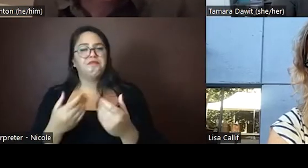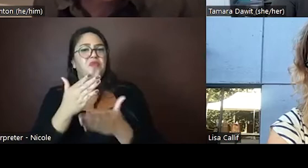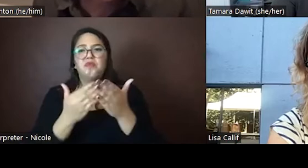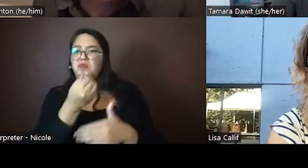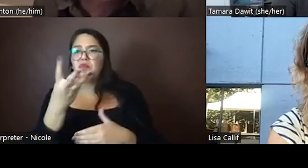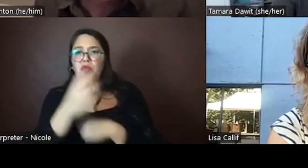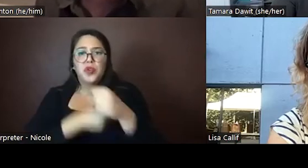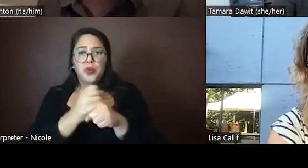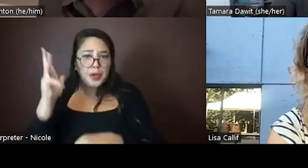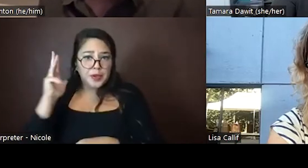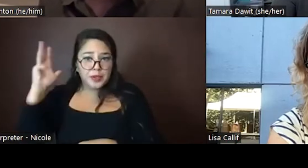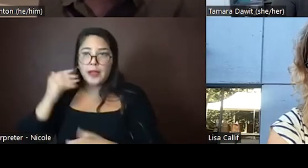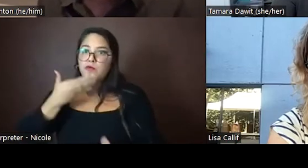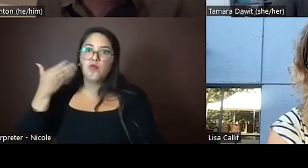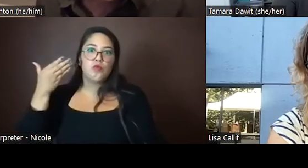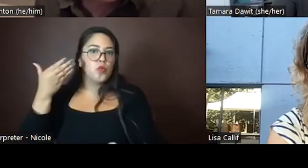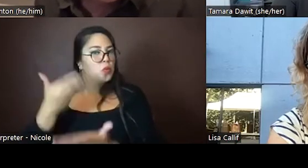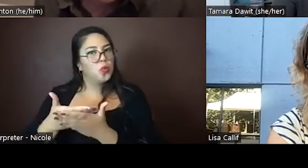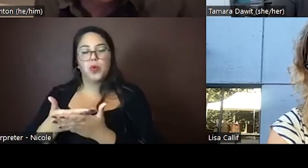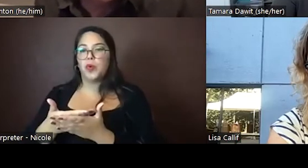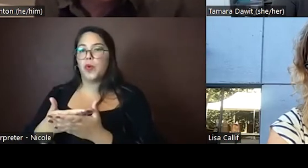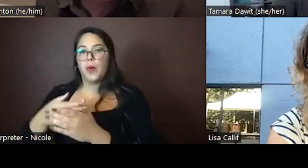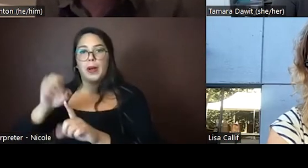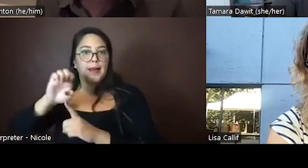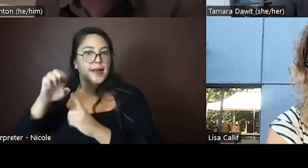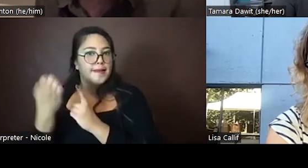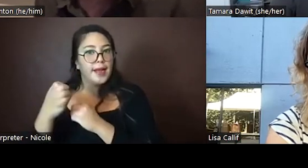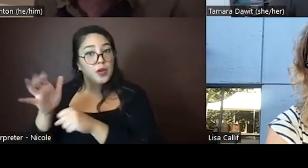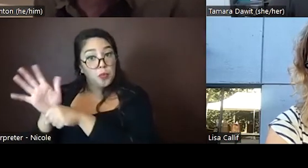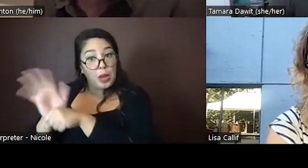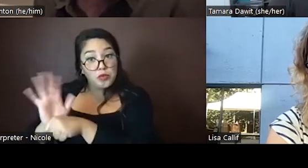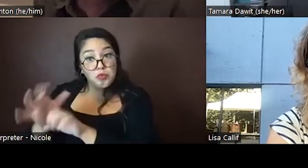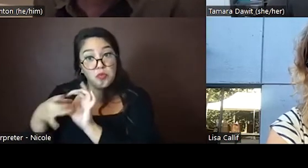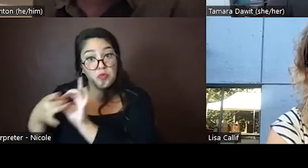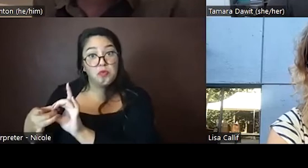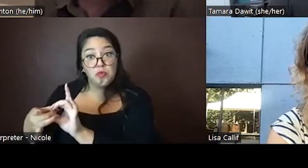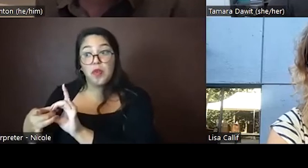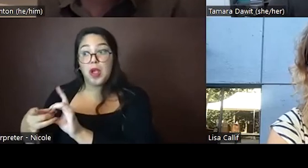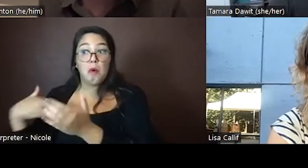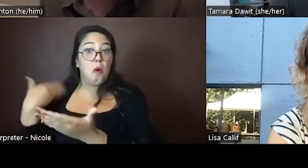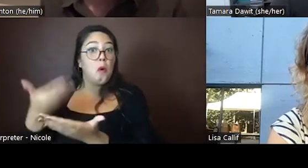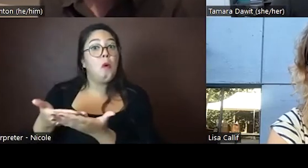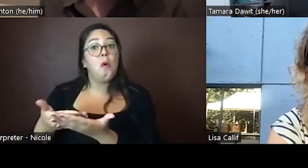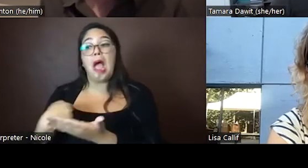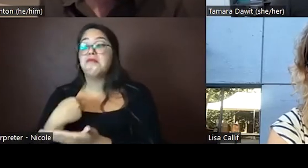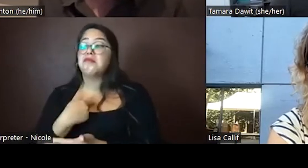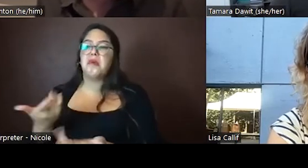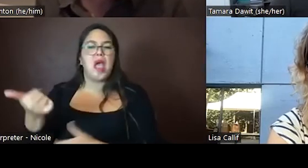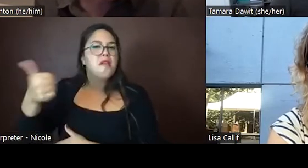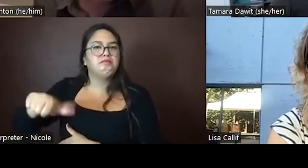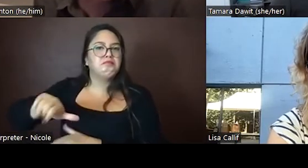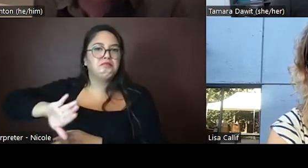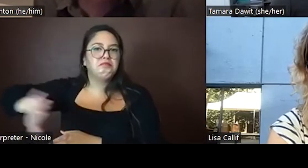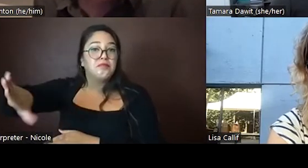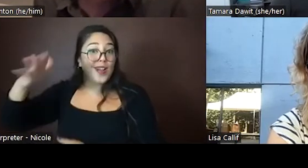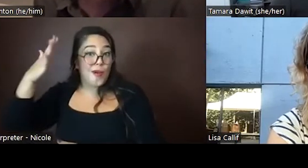a very good environmental film came our way and we said no to it because it was sponsored, partly funded